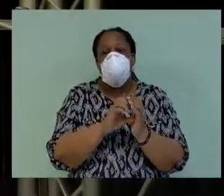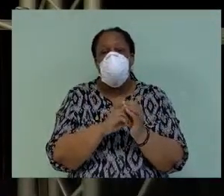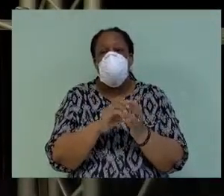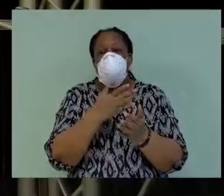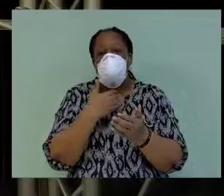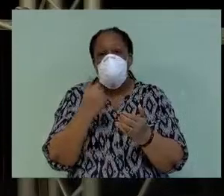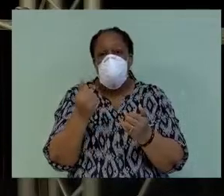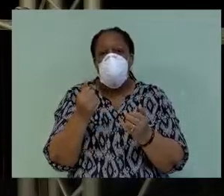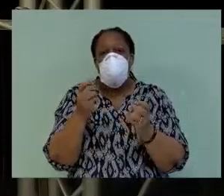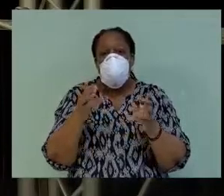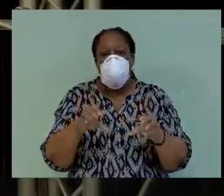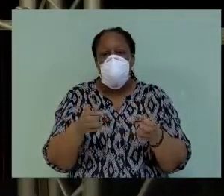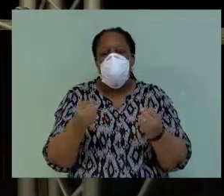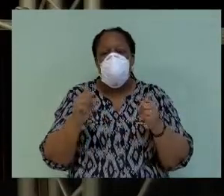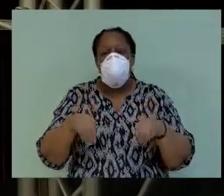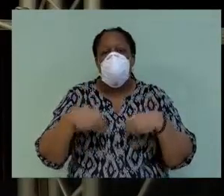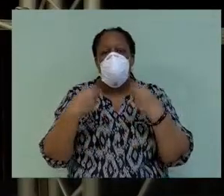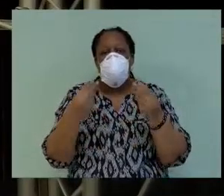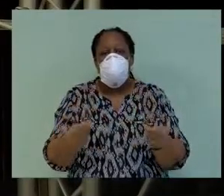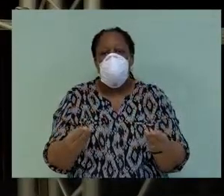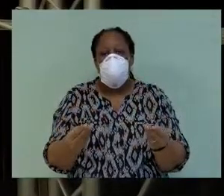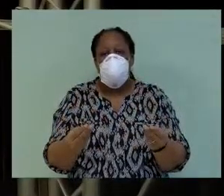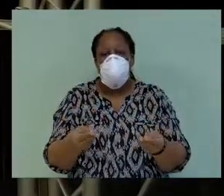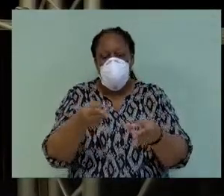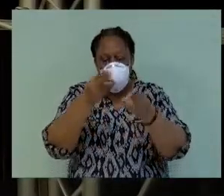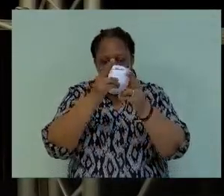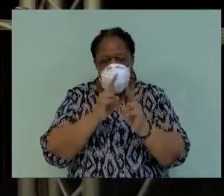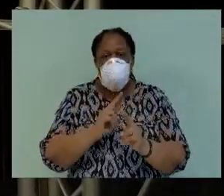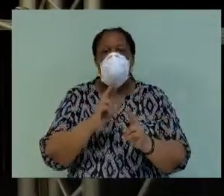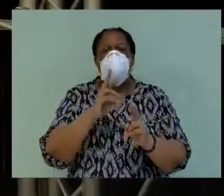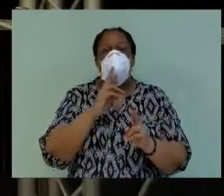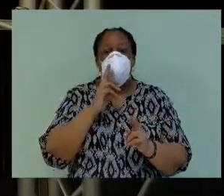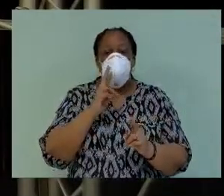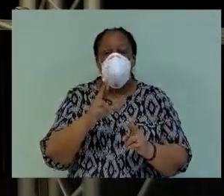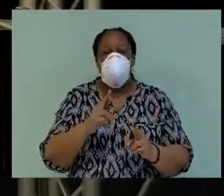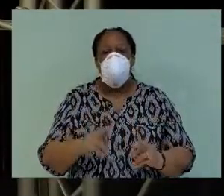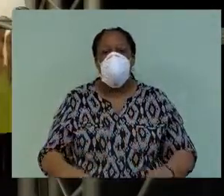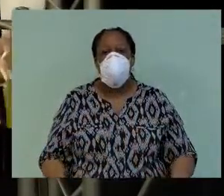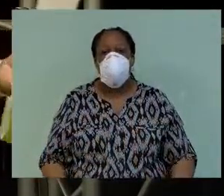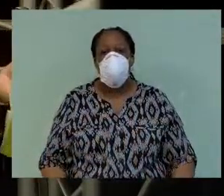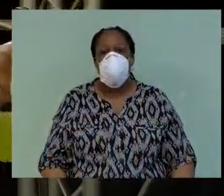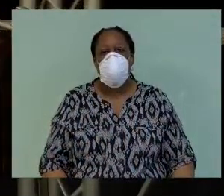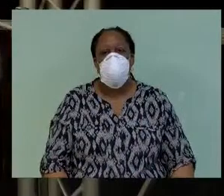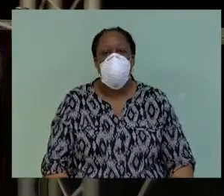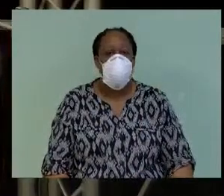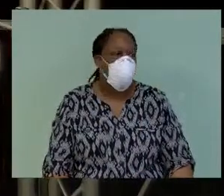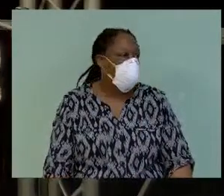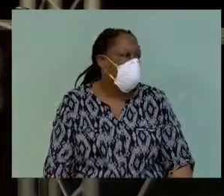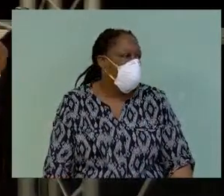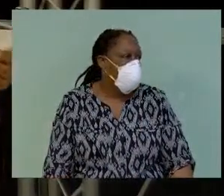want to make the donation specifically to that cause. And